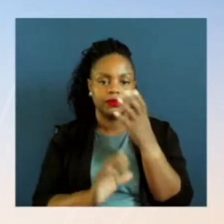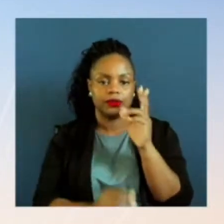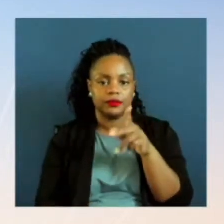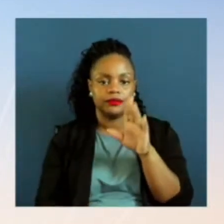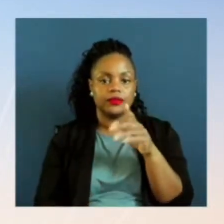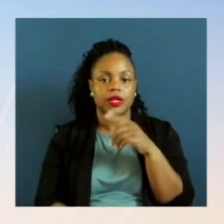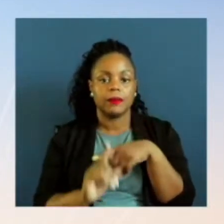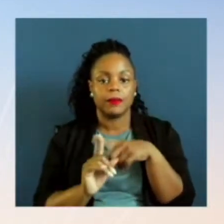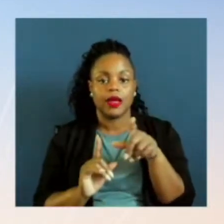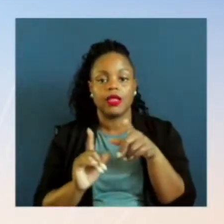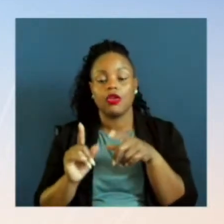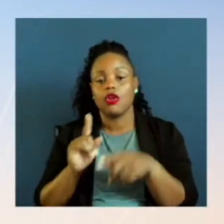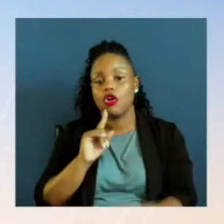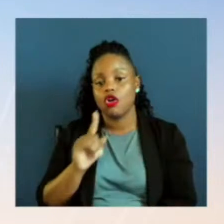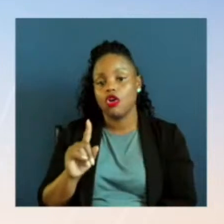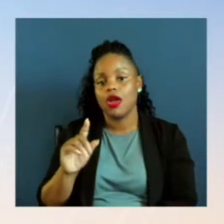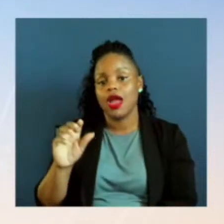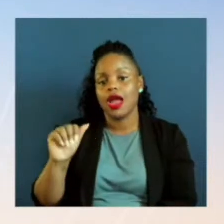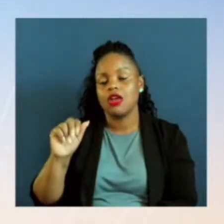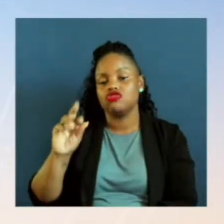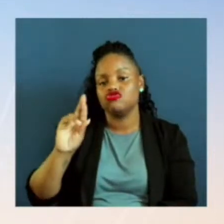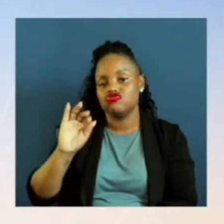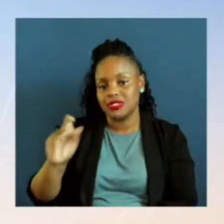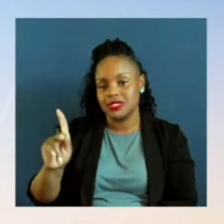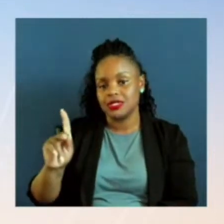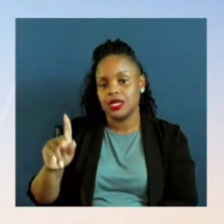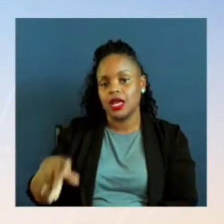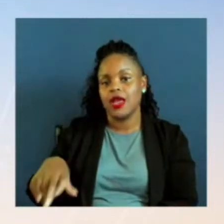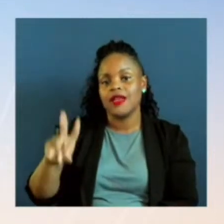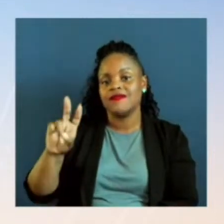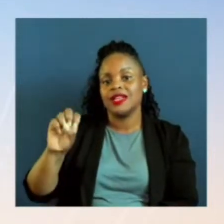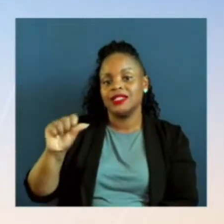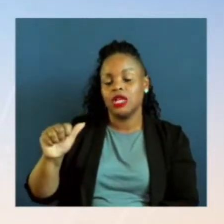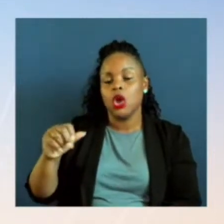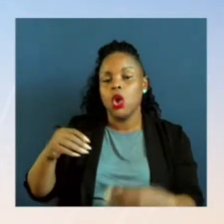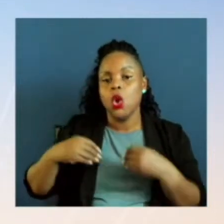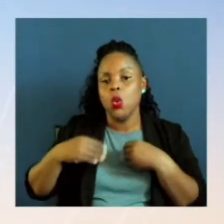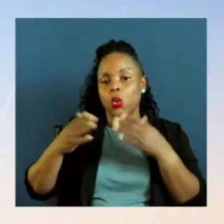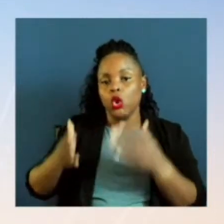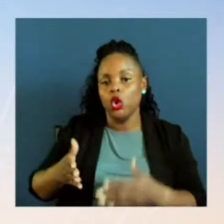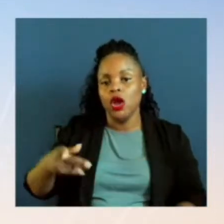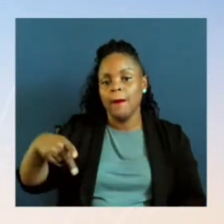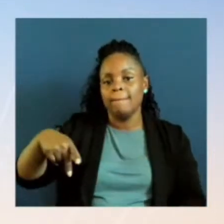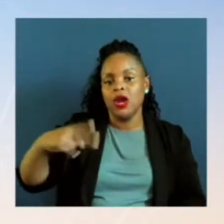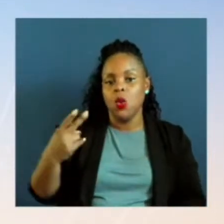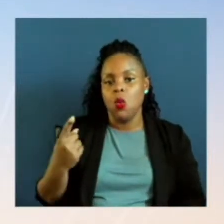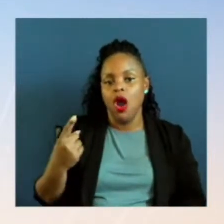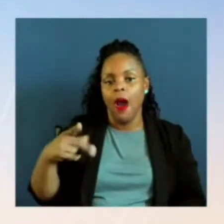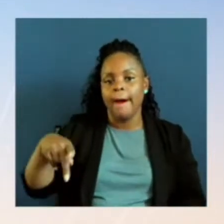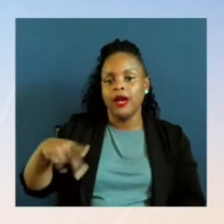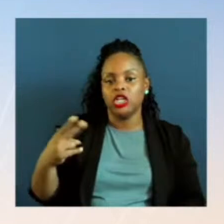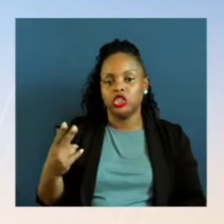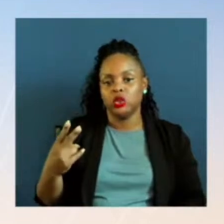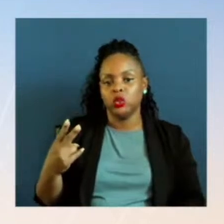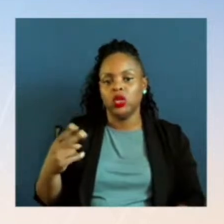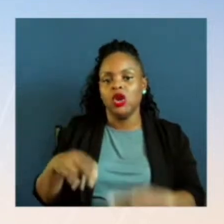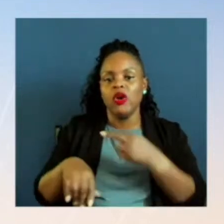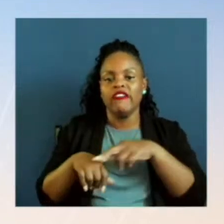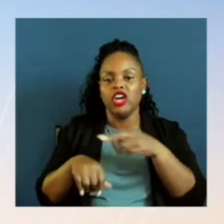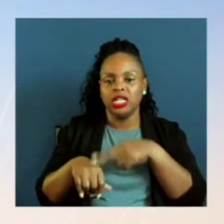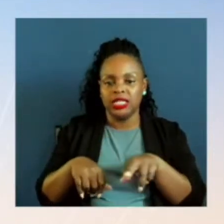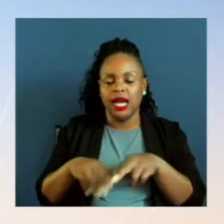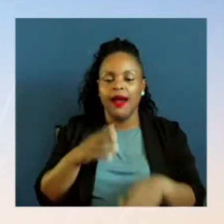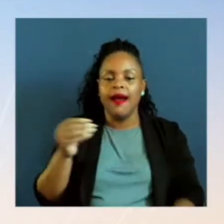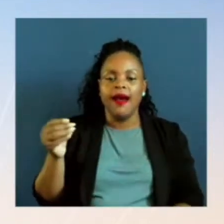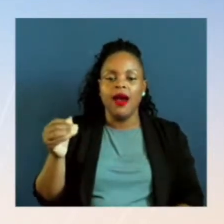and other visa holders, SIV applicants, P1 and P2 referrals, and others. Note that this group includes a small number of third country nationals